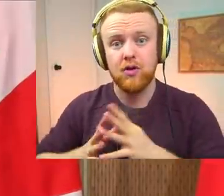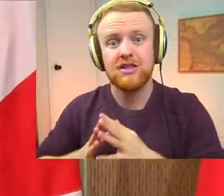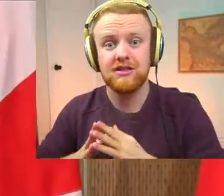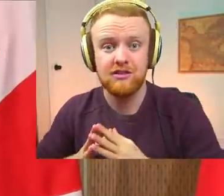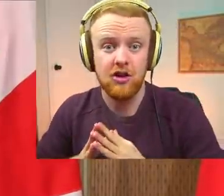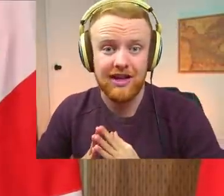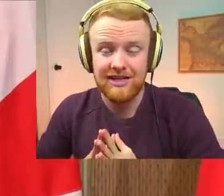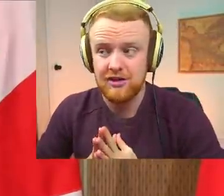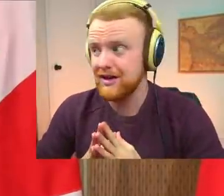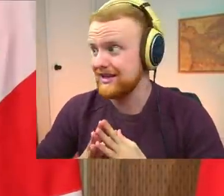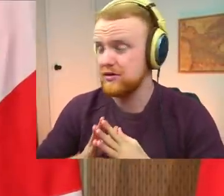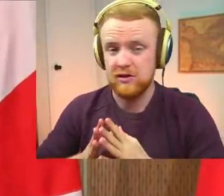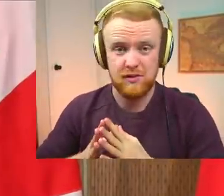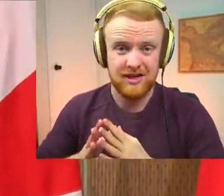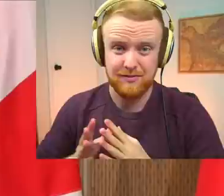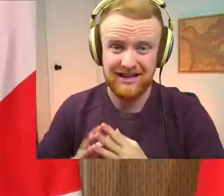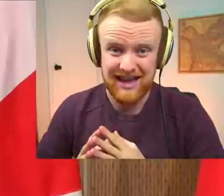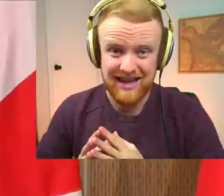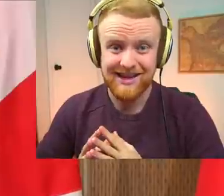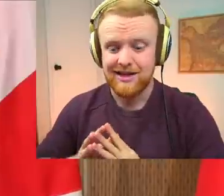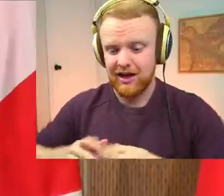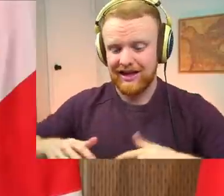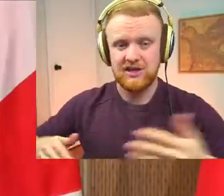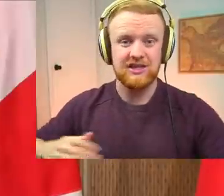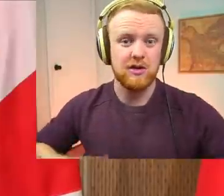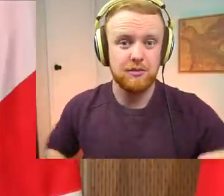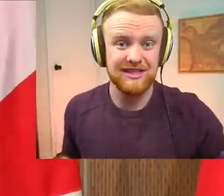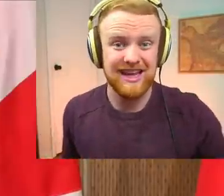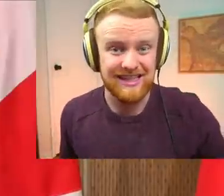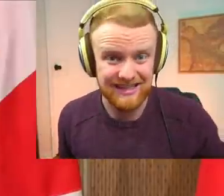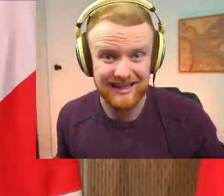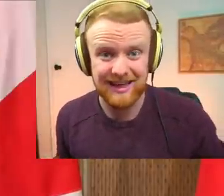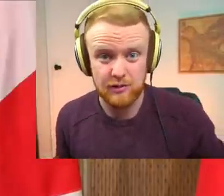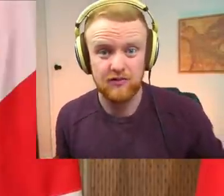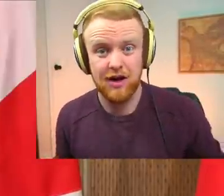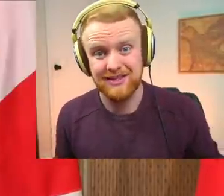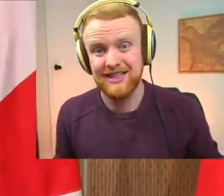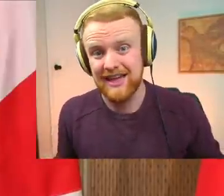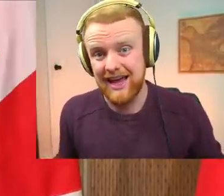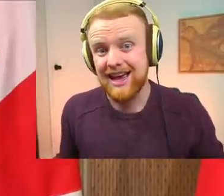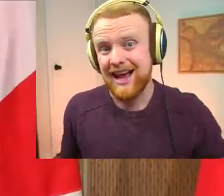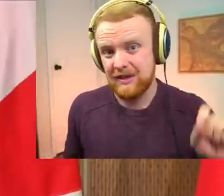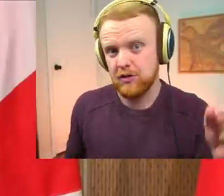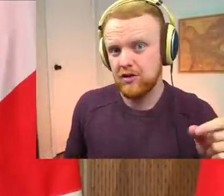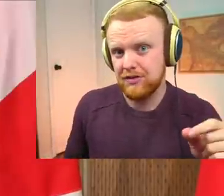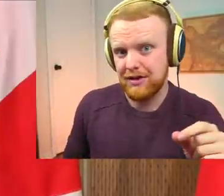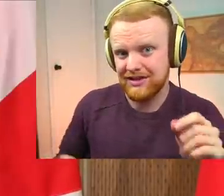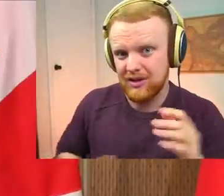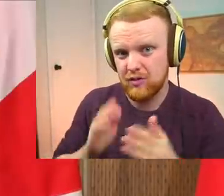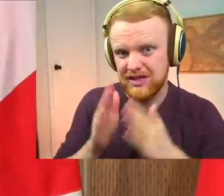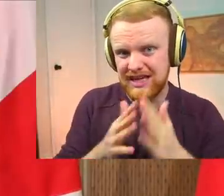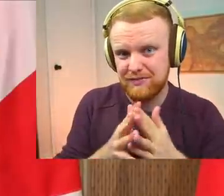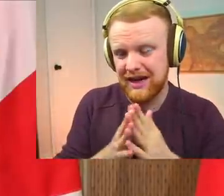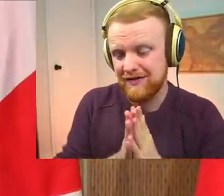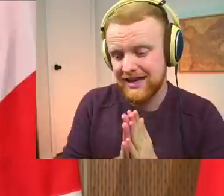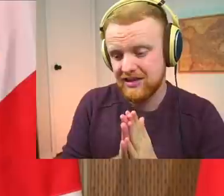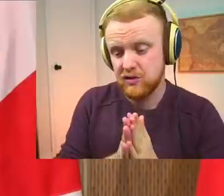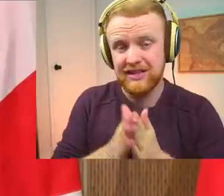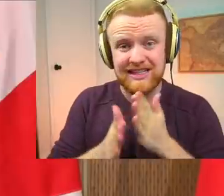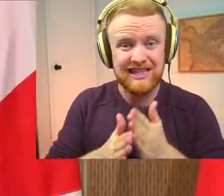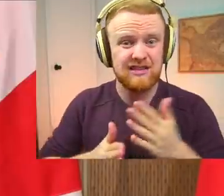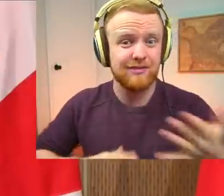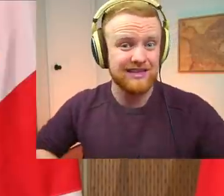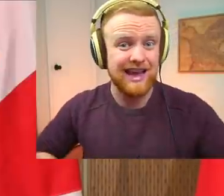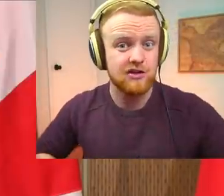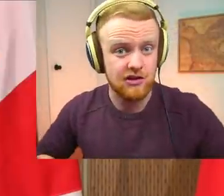but we're going to look into it as soon as we possibly can. I guess she's going to present it in the House of Commons today, and then we're going to be able to go deep dive into